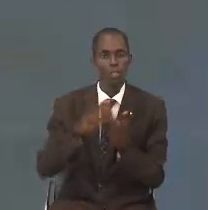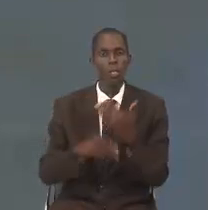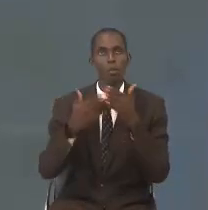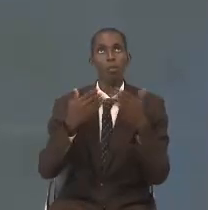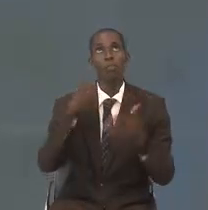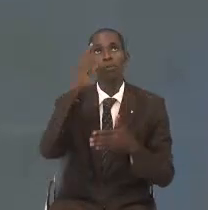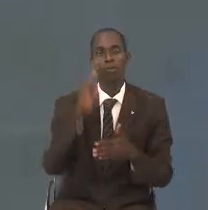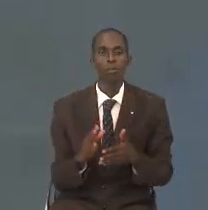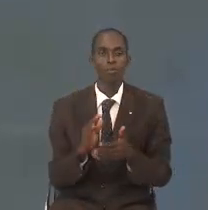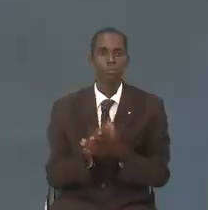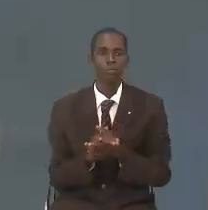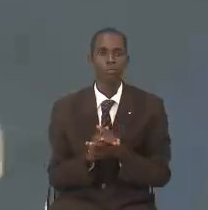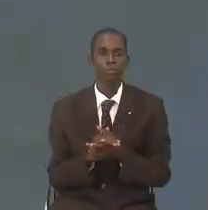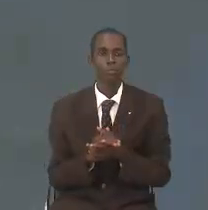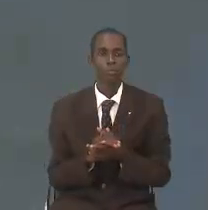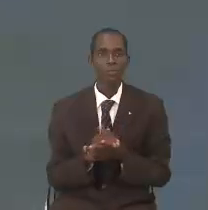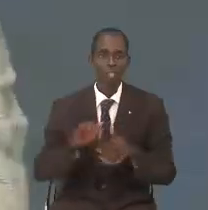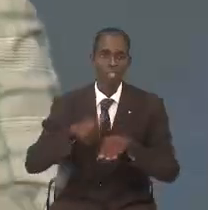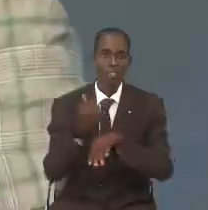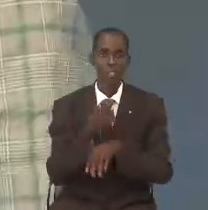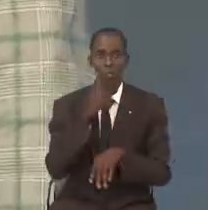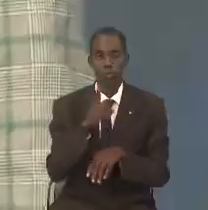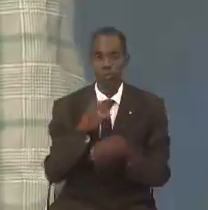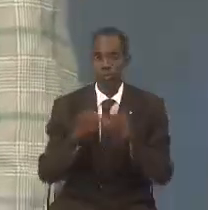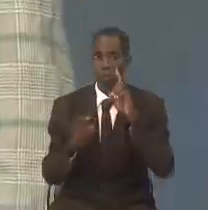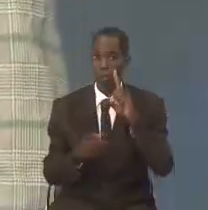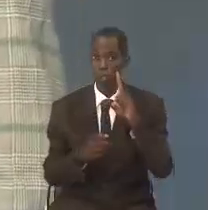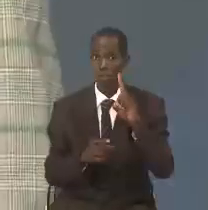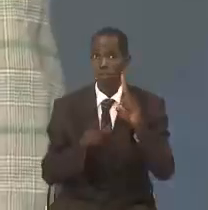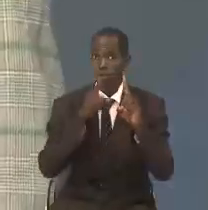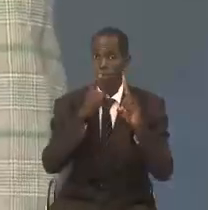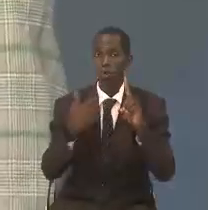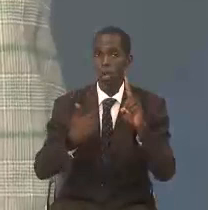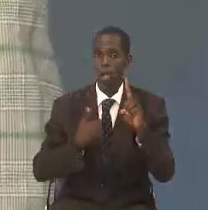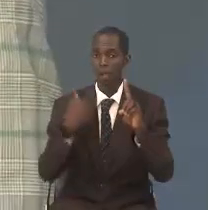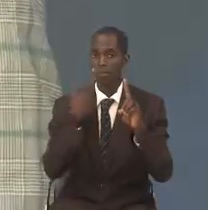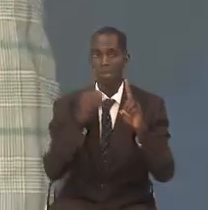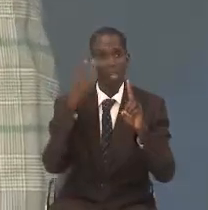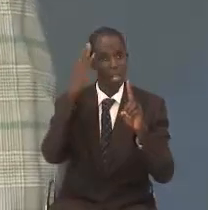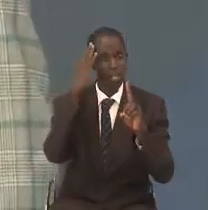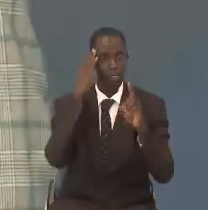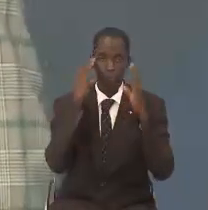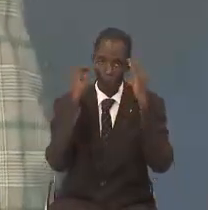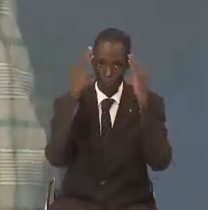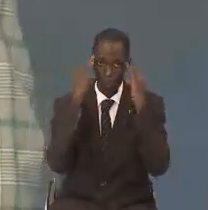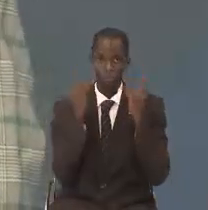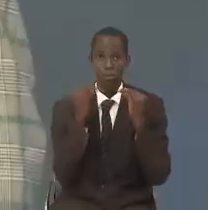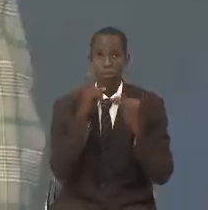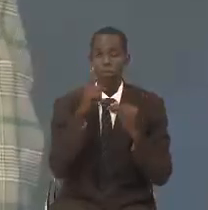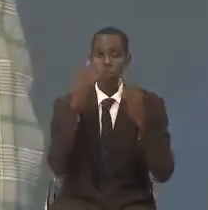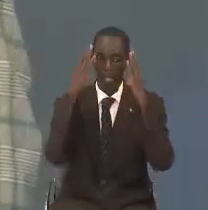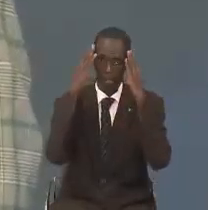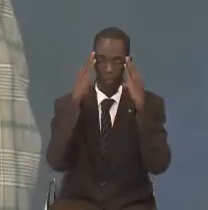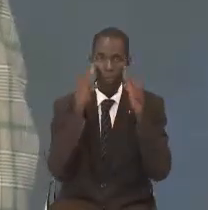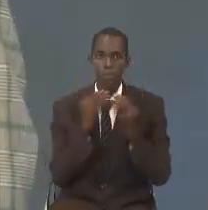mouthful. Establish you. Number one, you have the experience. You experience